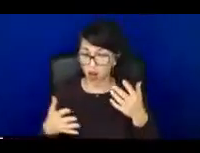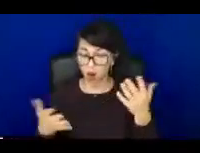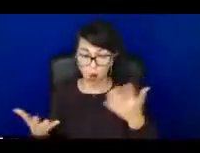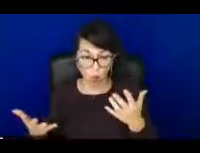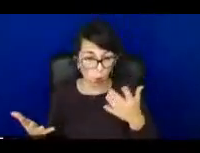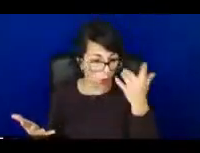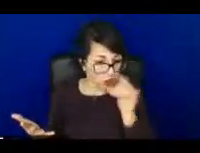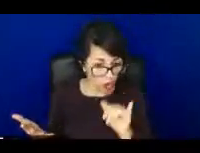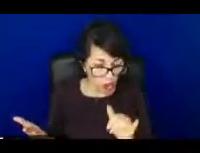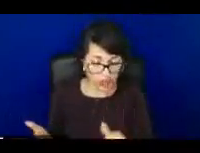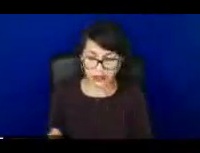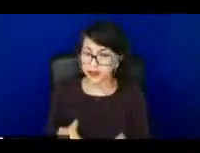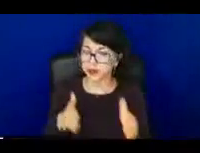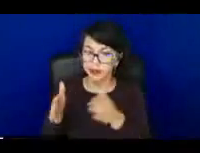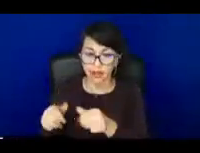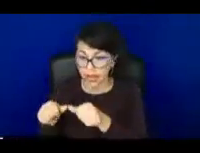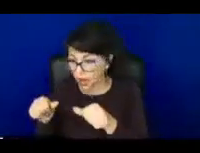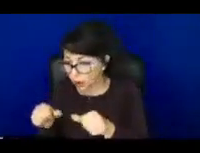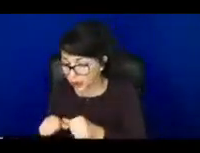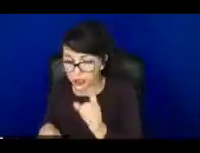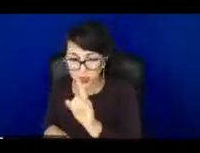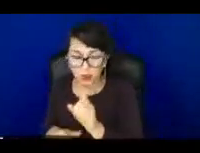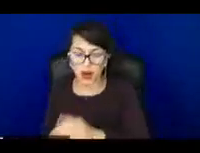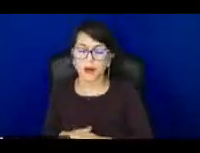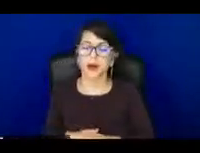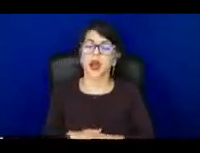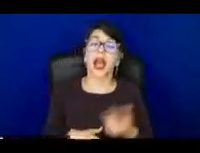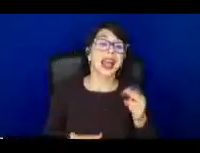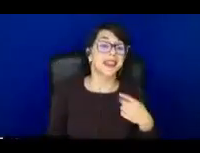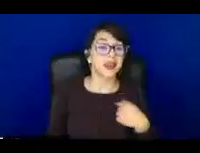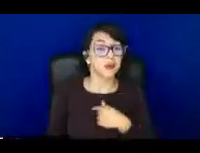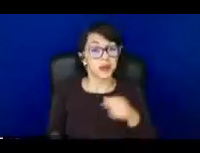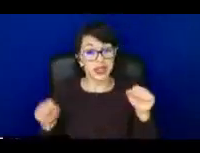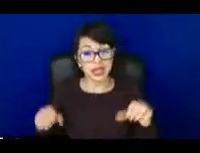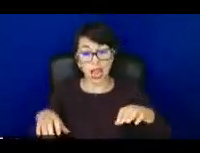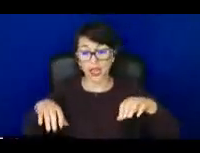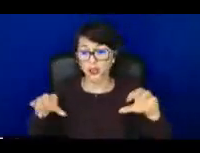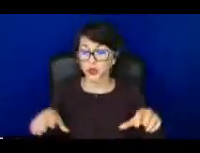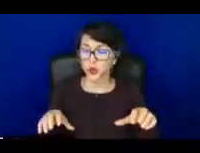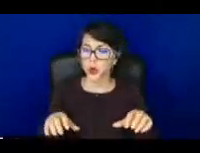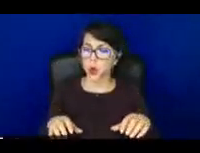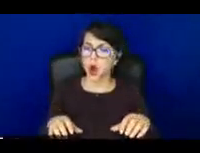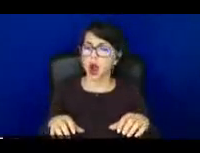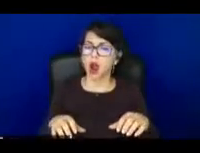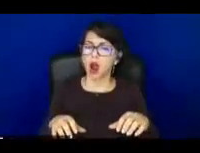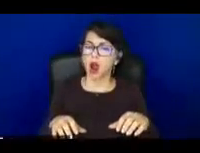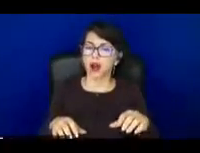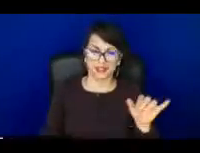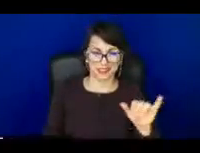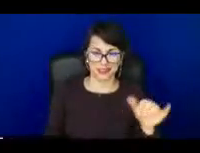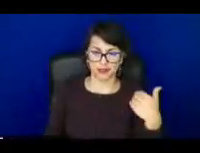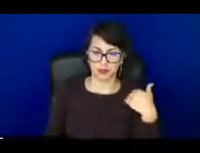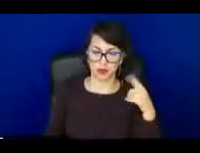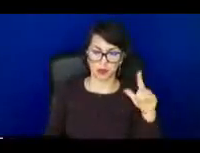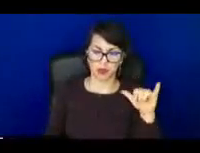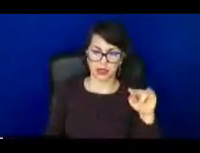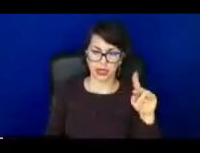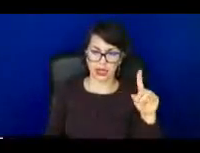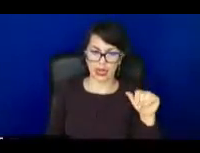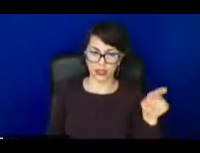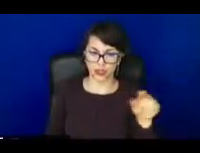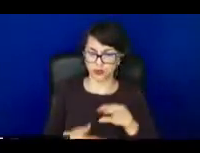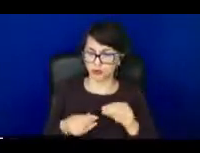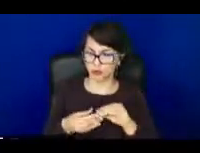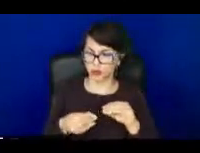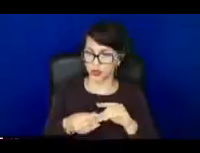missing? So the public could then, and then we could do, as Linda said, use those couple of